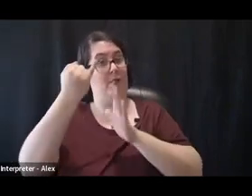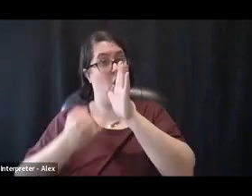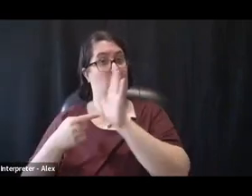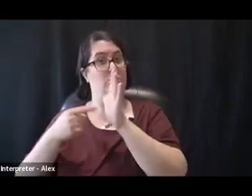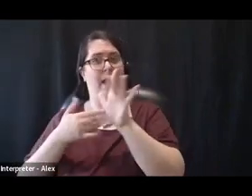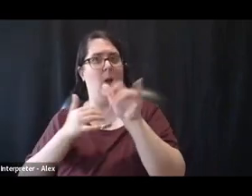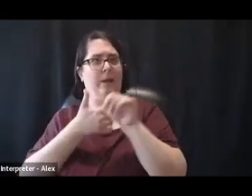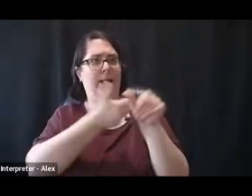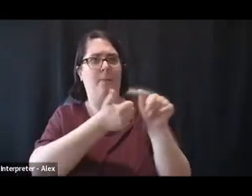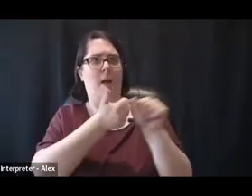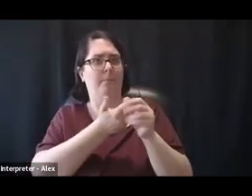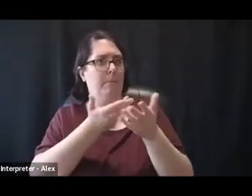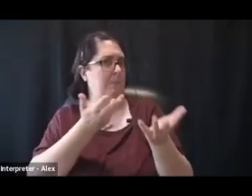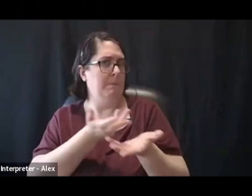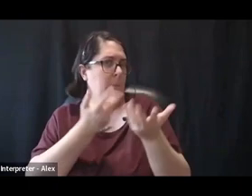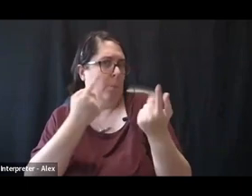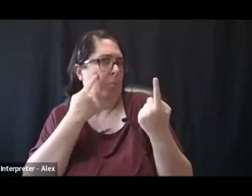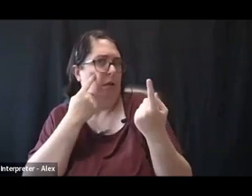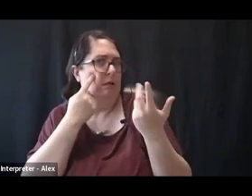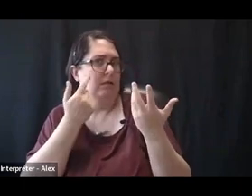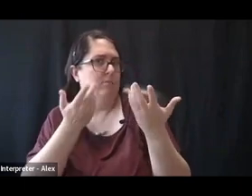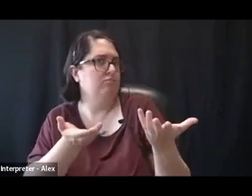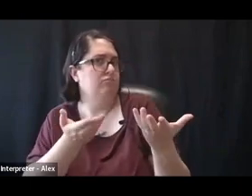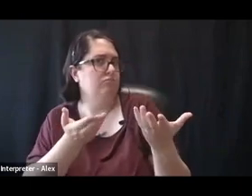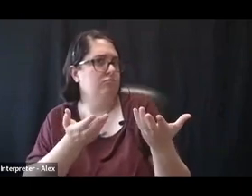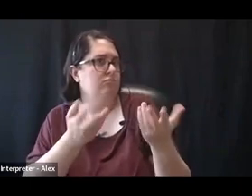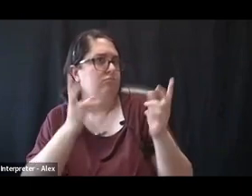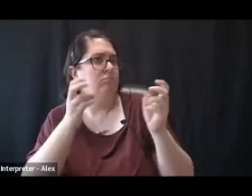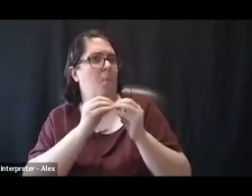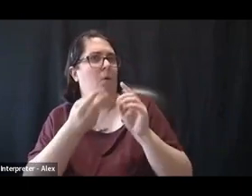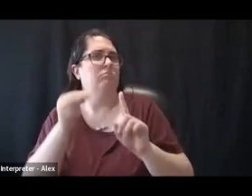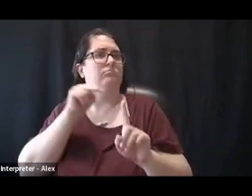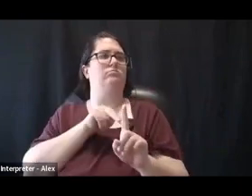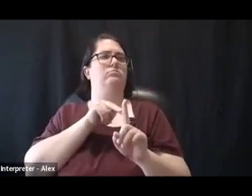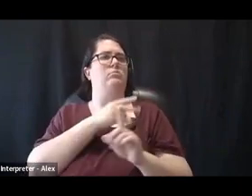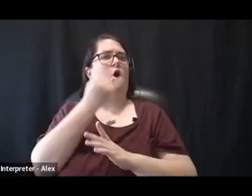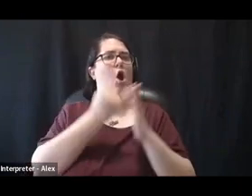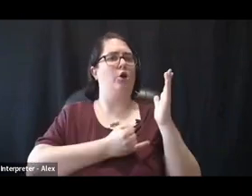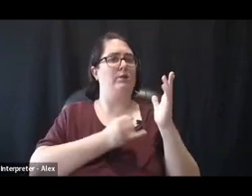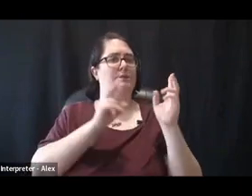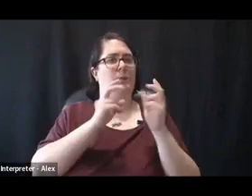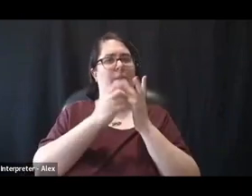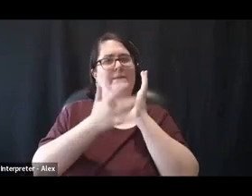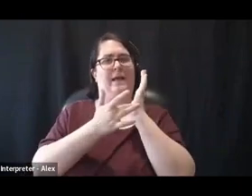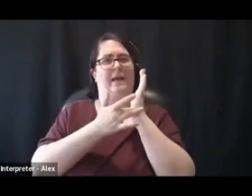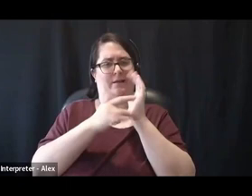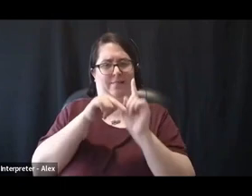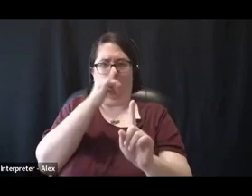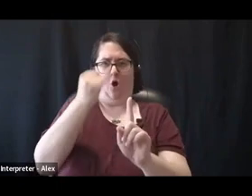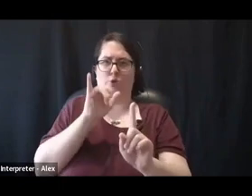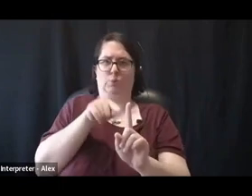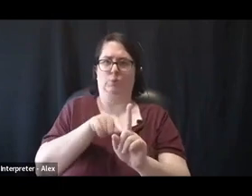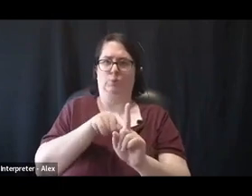could keep up with this? What do you think of this approach of seeing it more kind of an artistry, right? Seeing it more as an